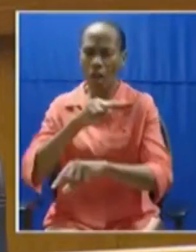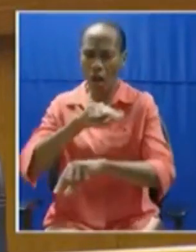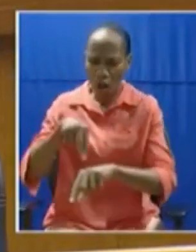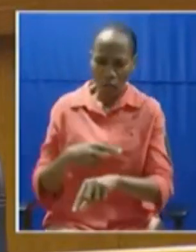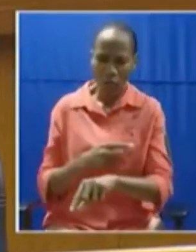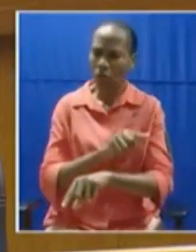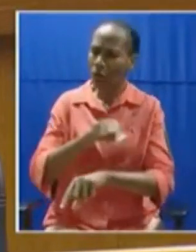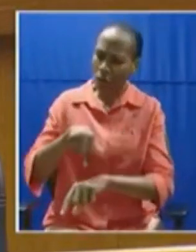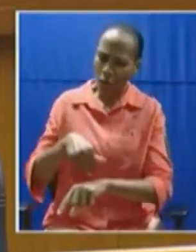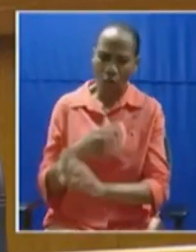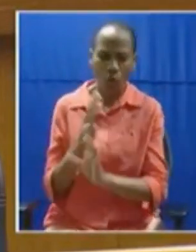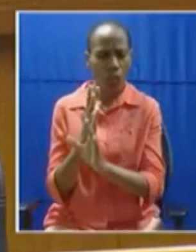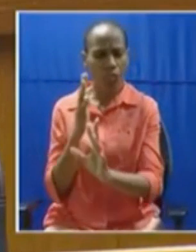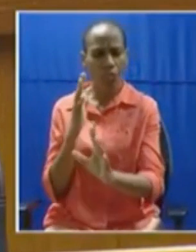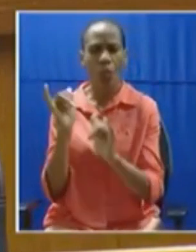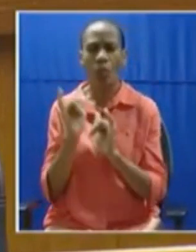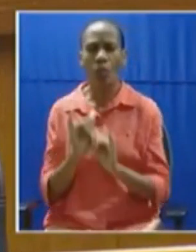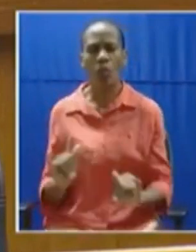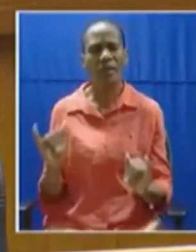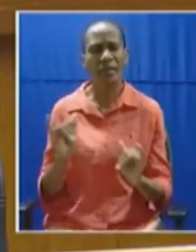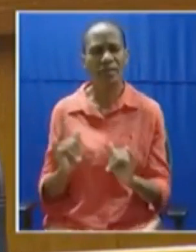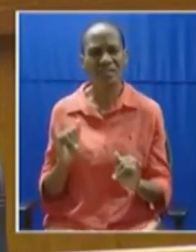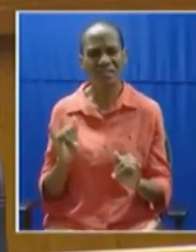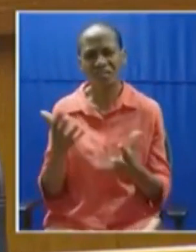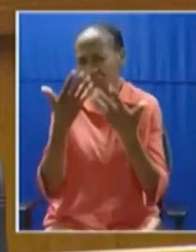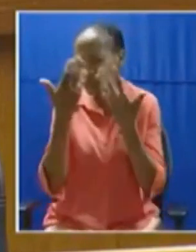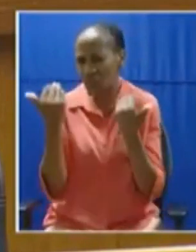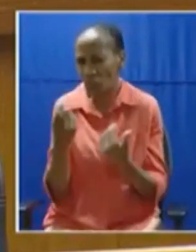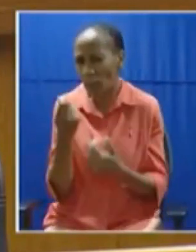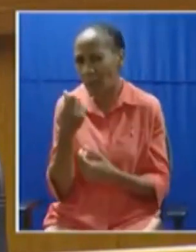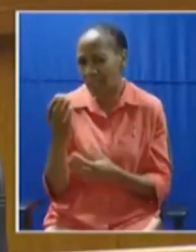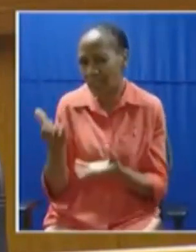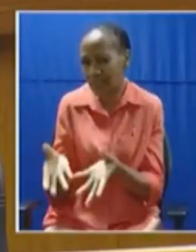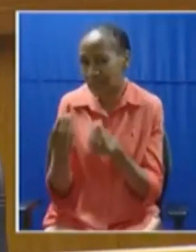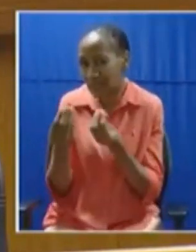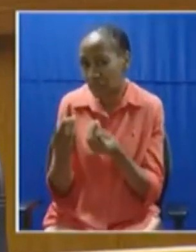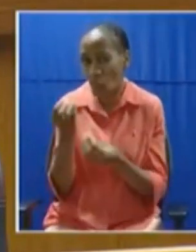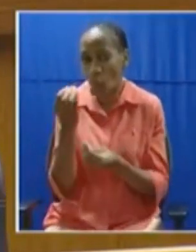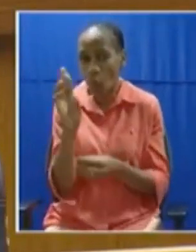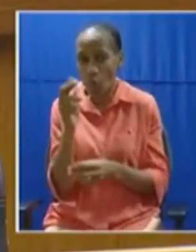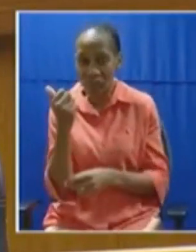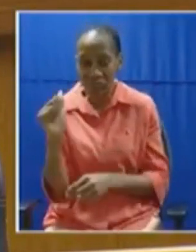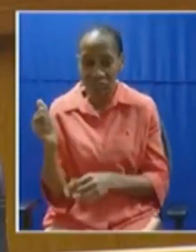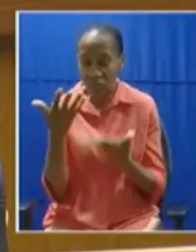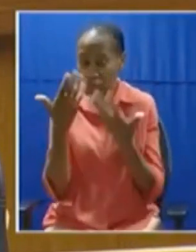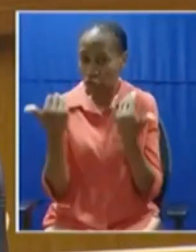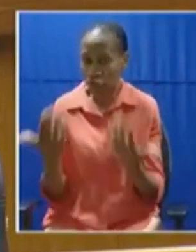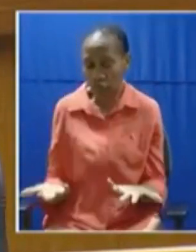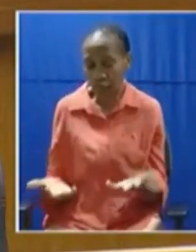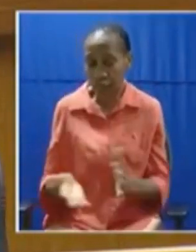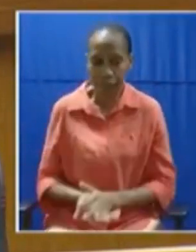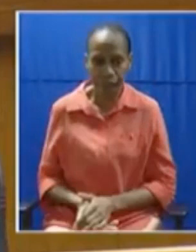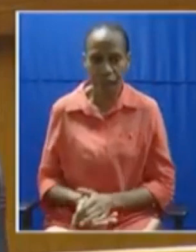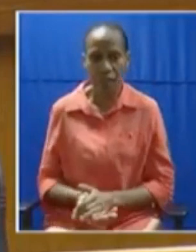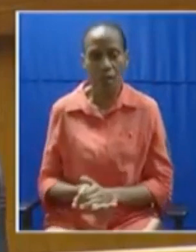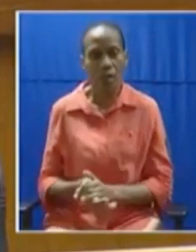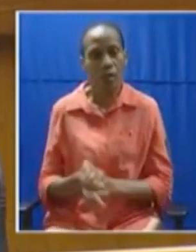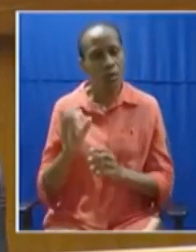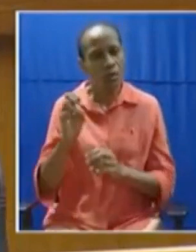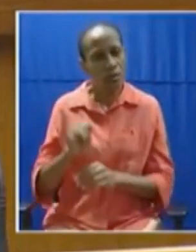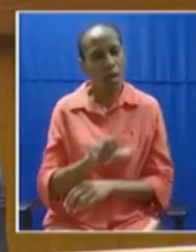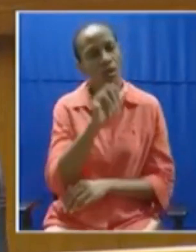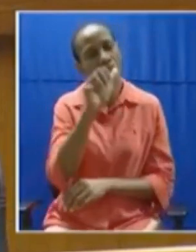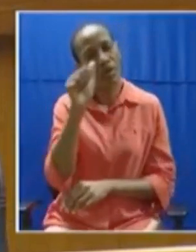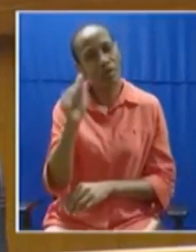end, uncertain whether they'll be able to feed their children. South Africa, if you ever needed